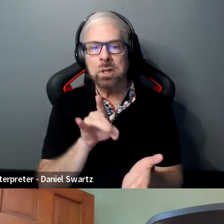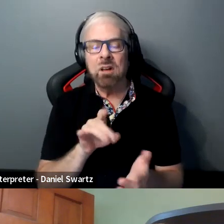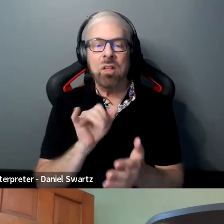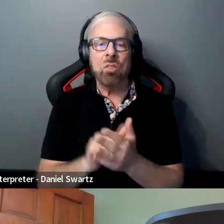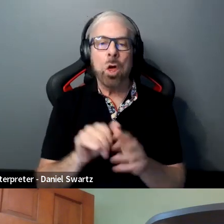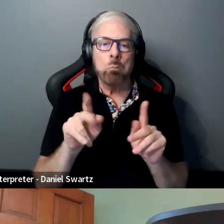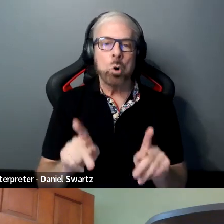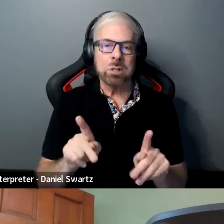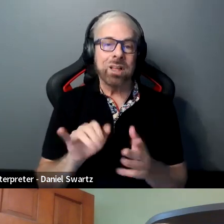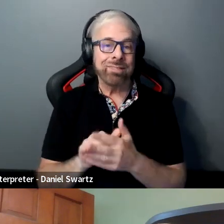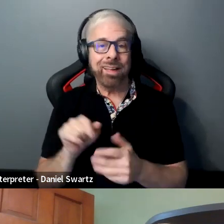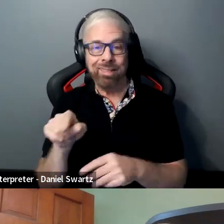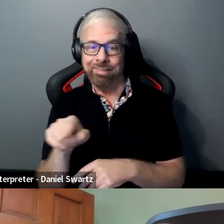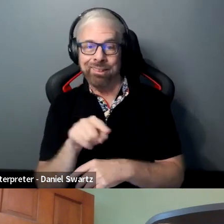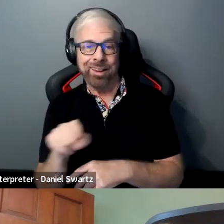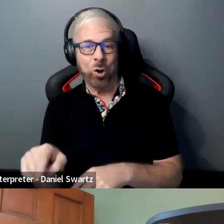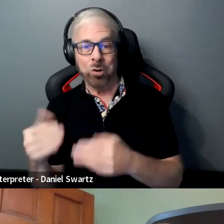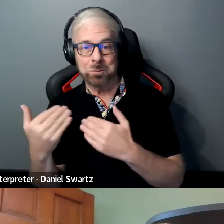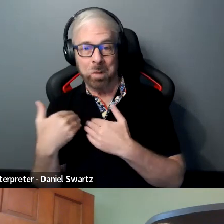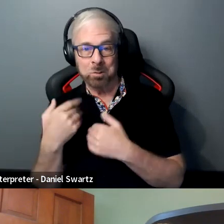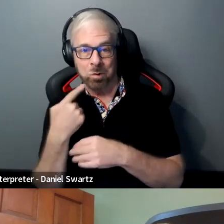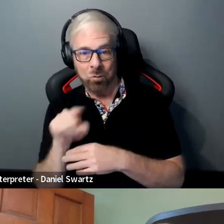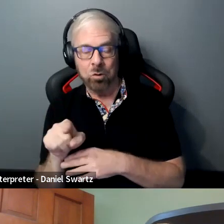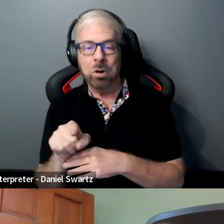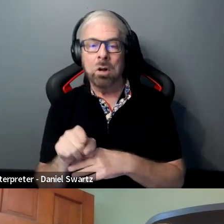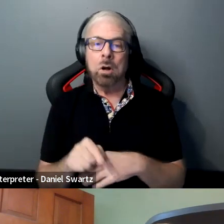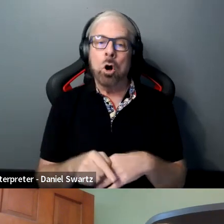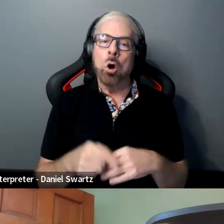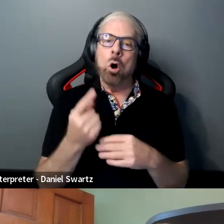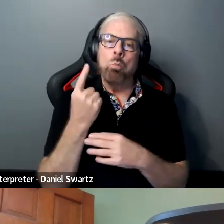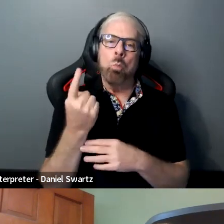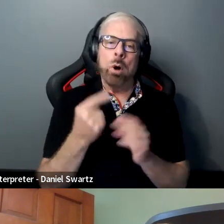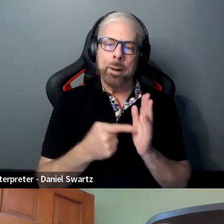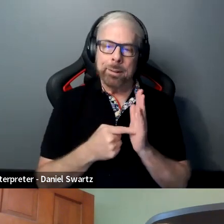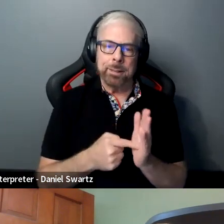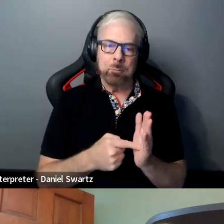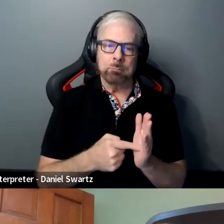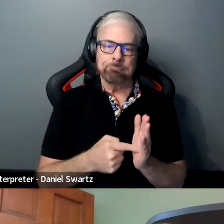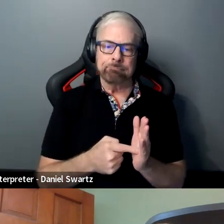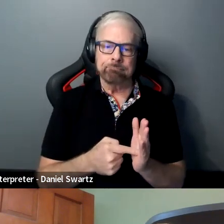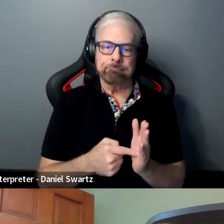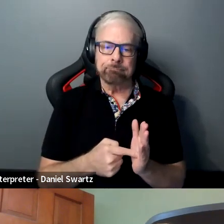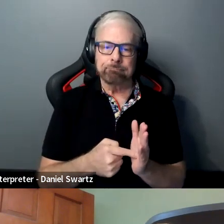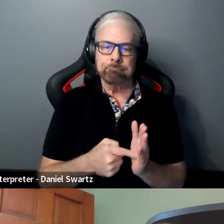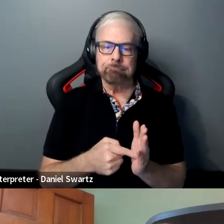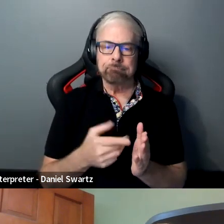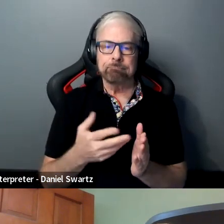persons that they're responsible for. One of the examples is